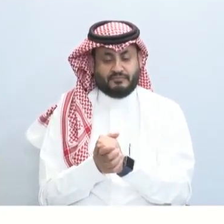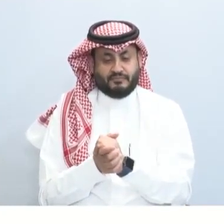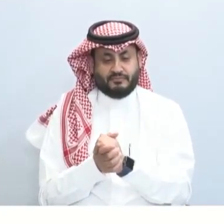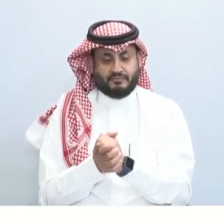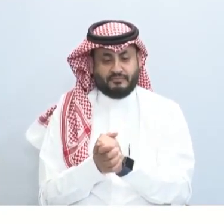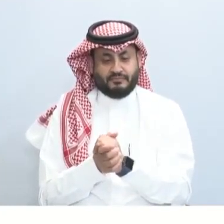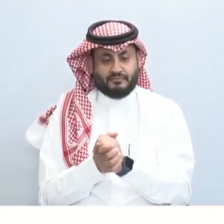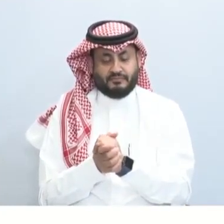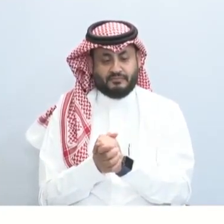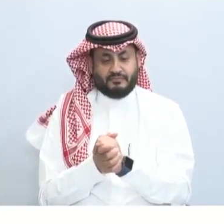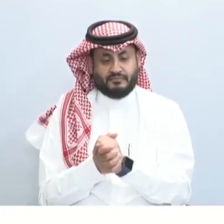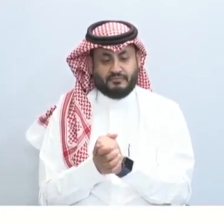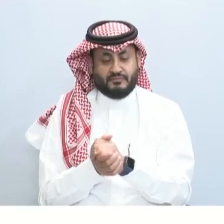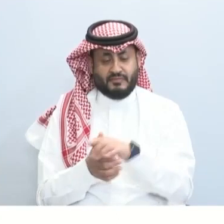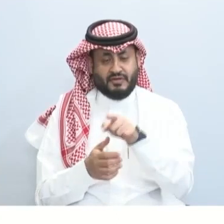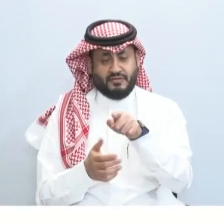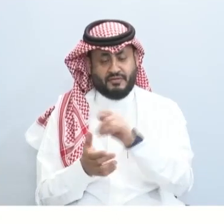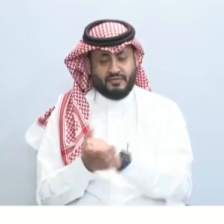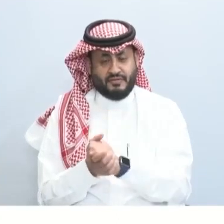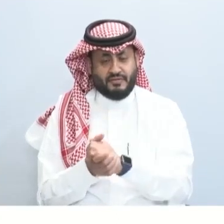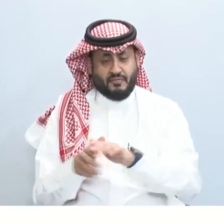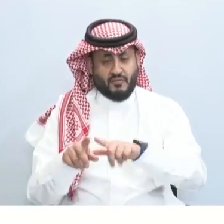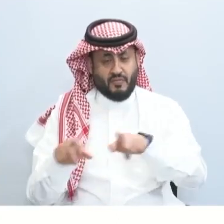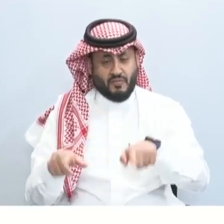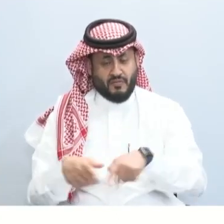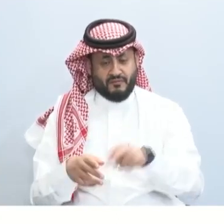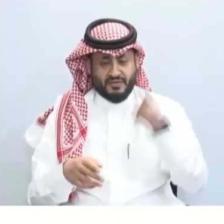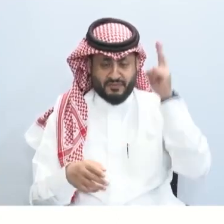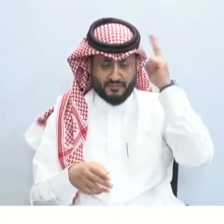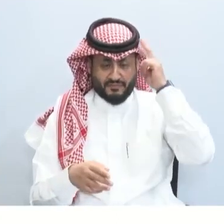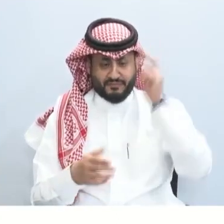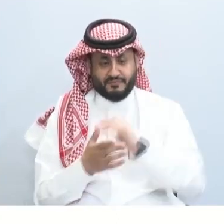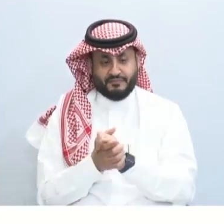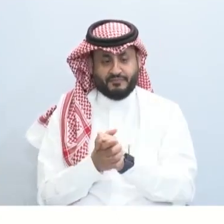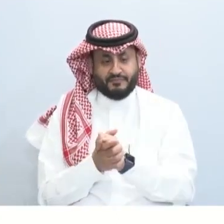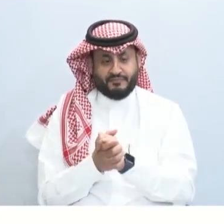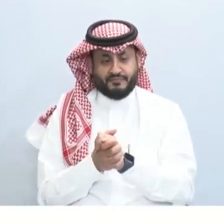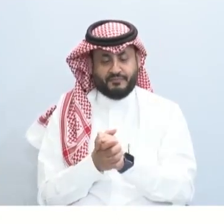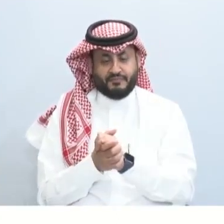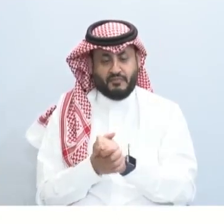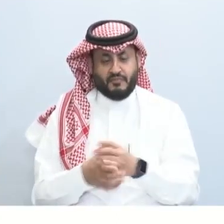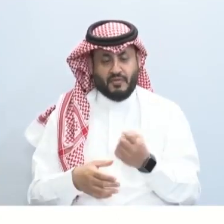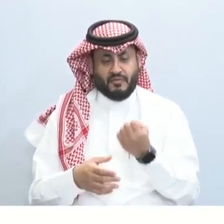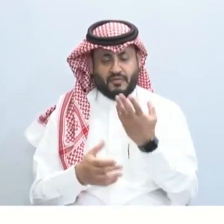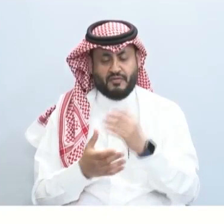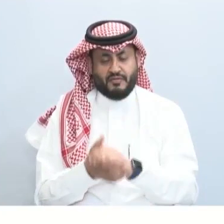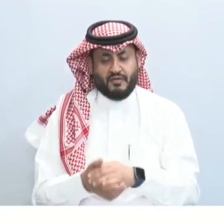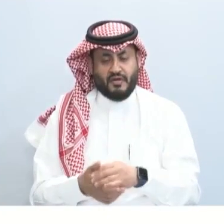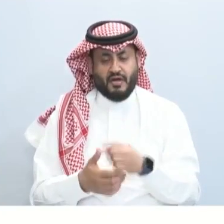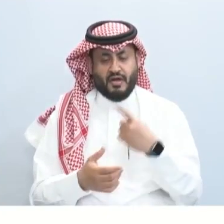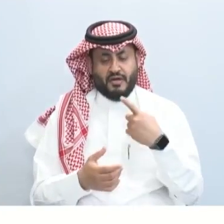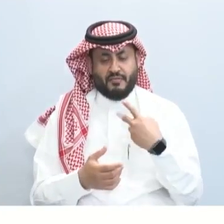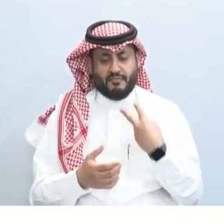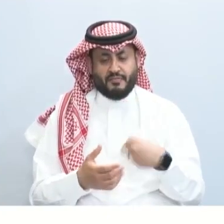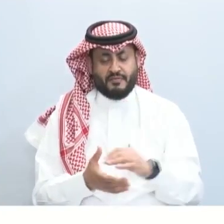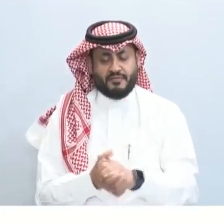again. This is the kingdom of Saudi Arabia, a great